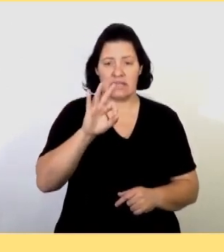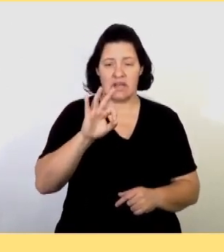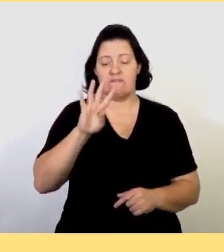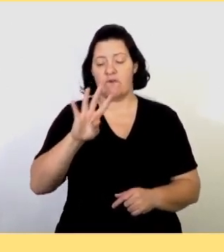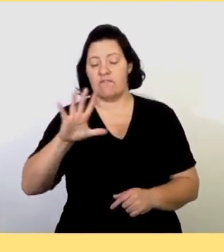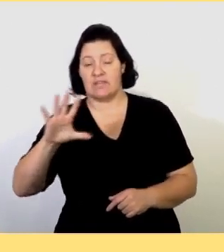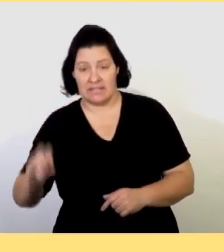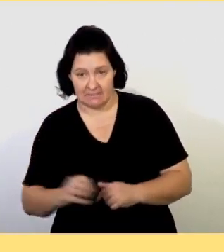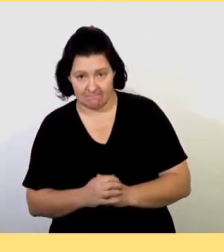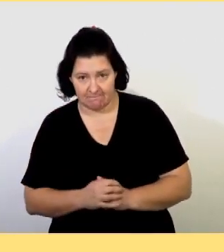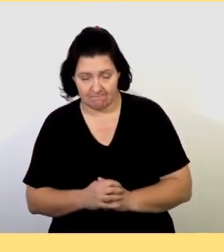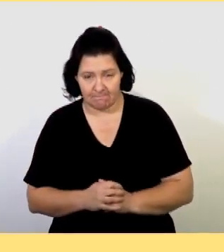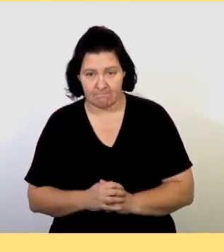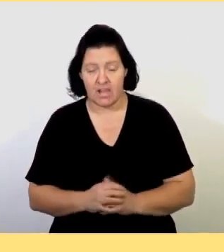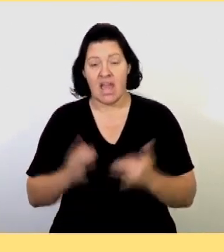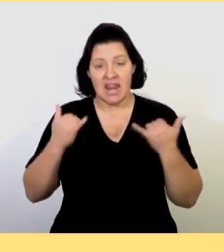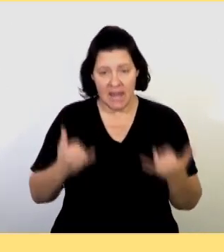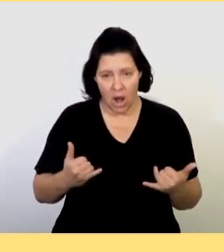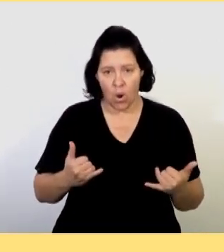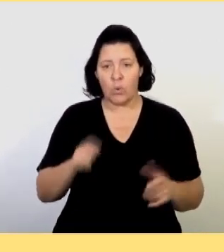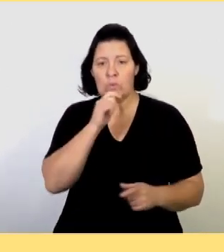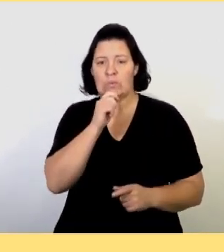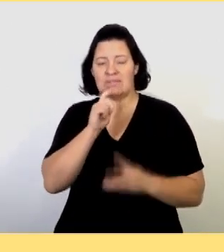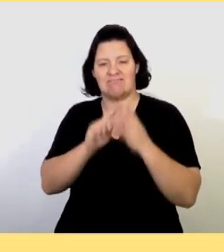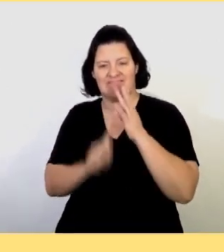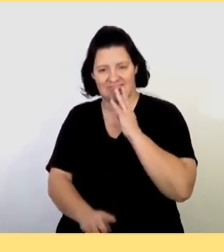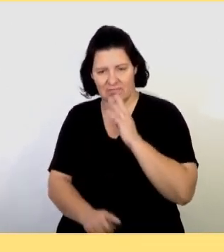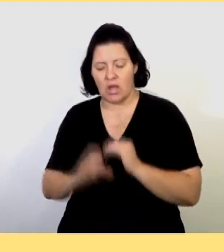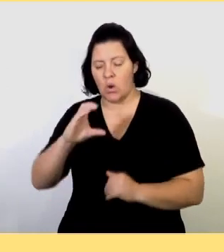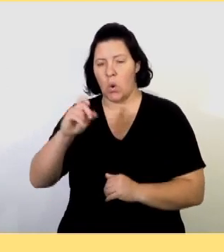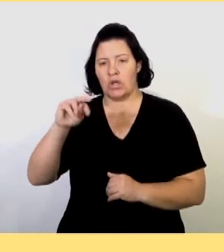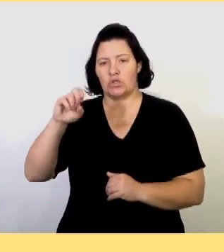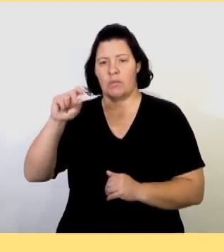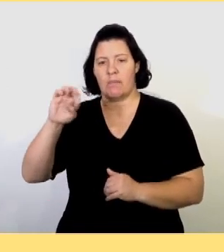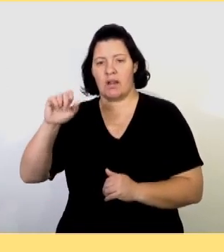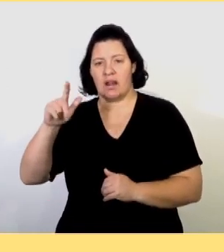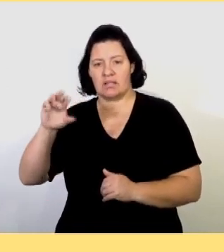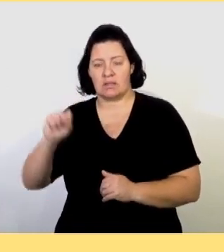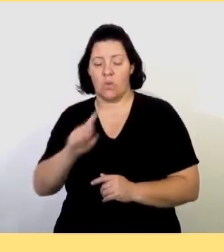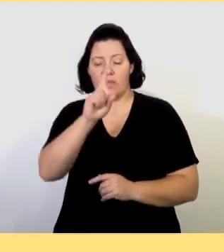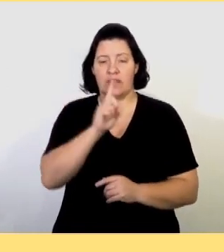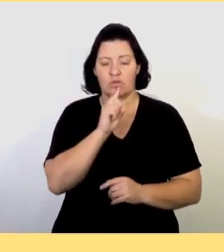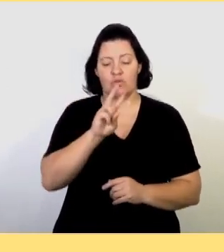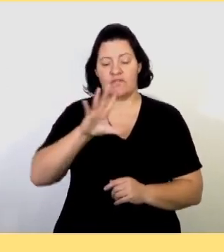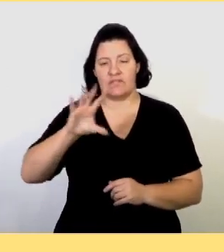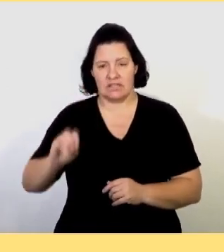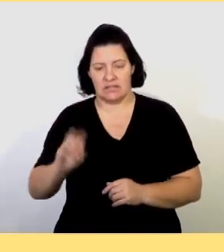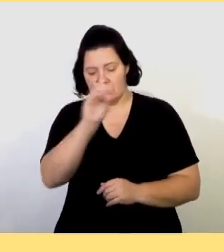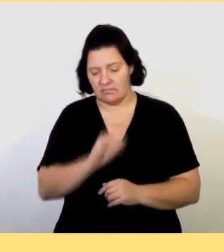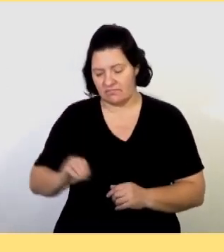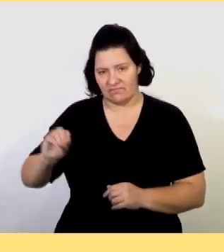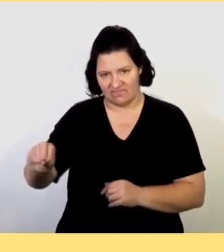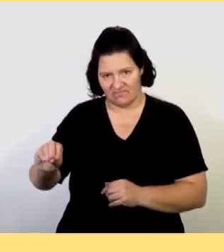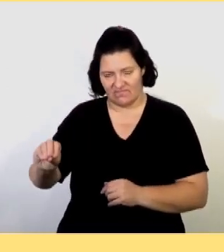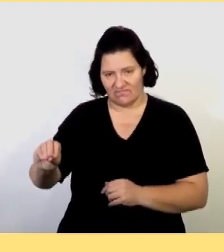23,450. The next one is going to come to the consumables. As you see, here's the 1,250. It comes to